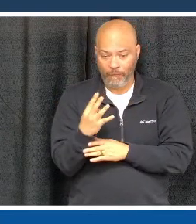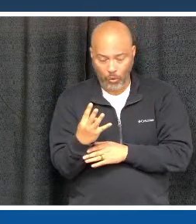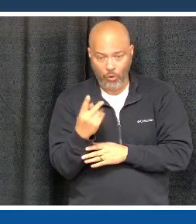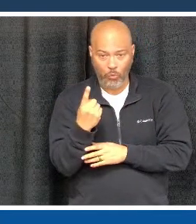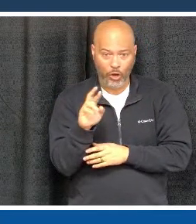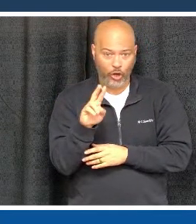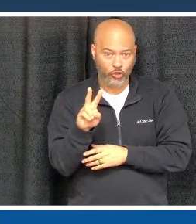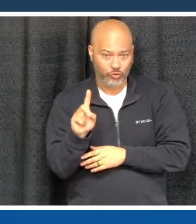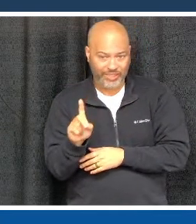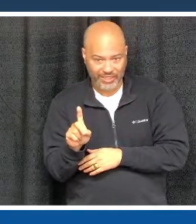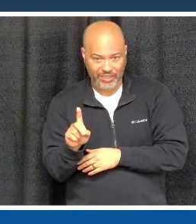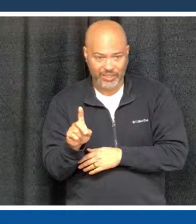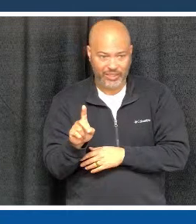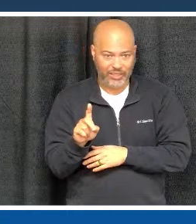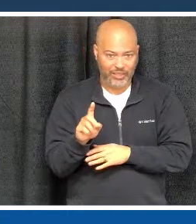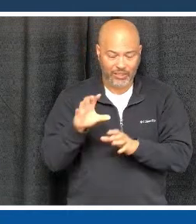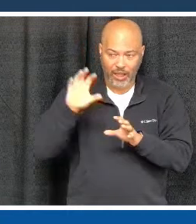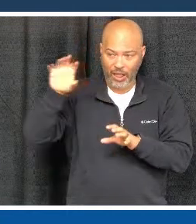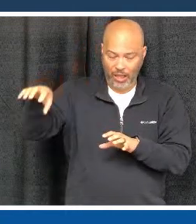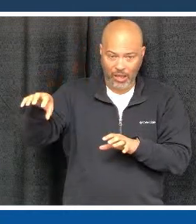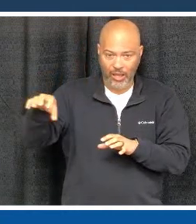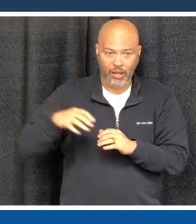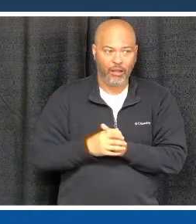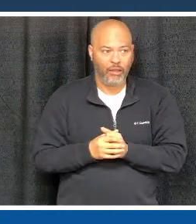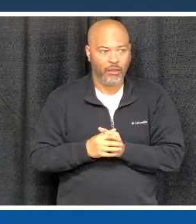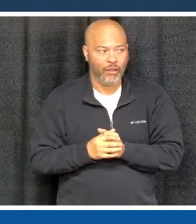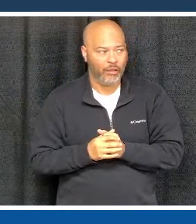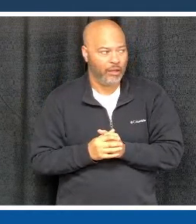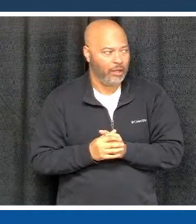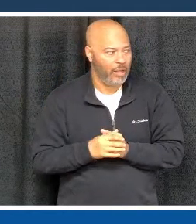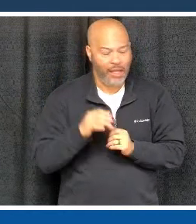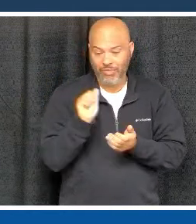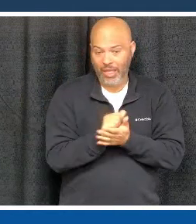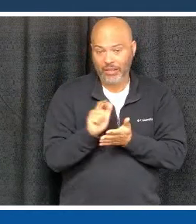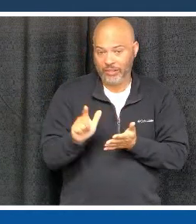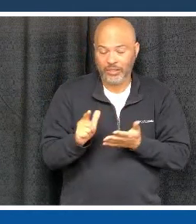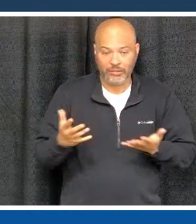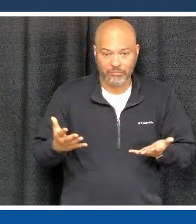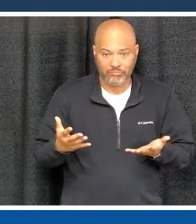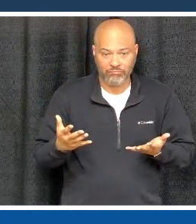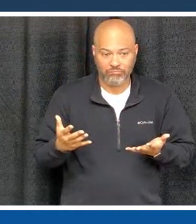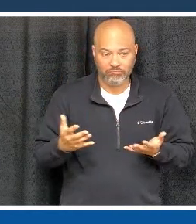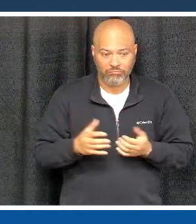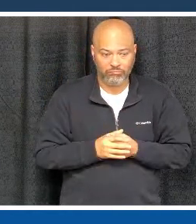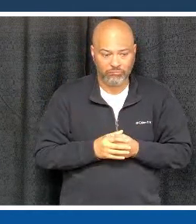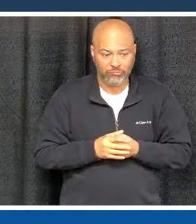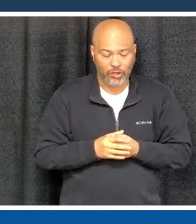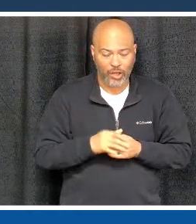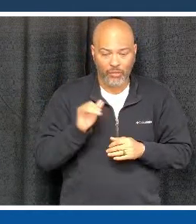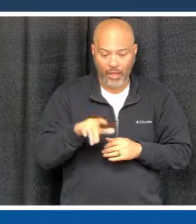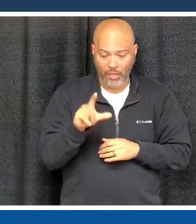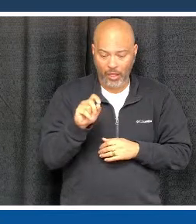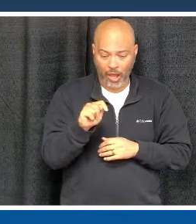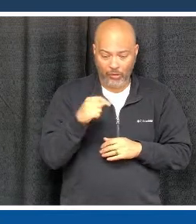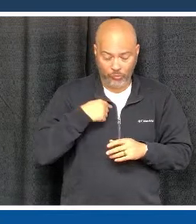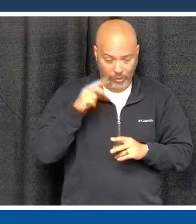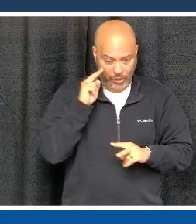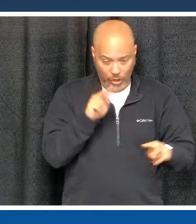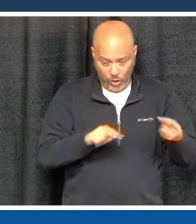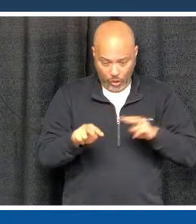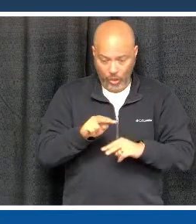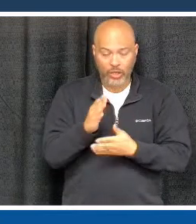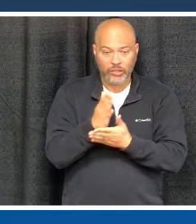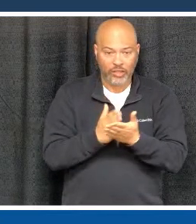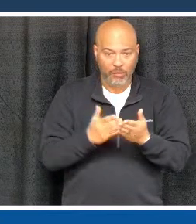1 R2D sitting out there, and that's it. Of the lots that we looked at, some already